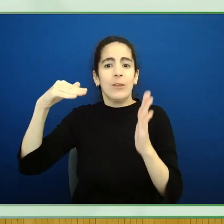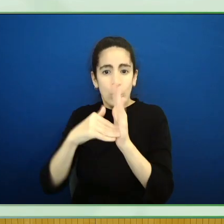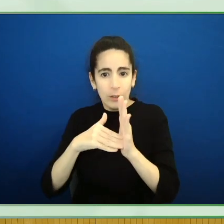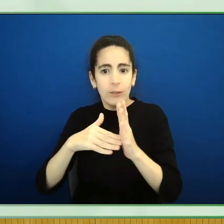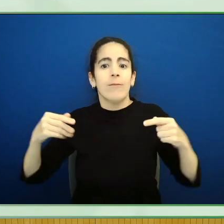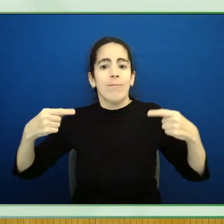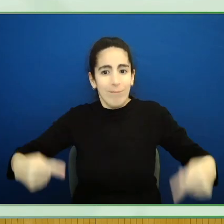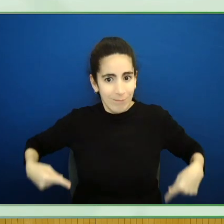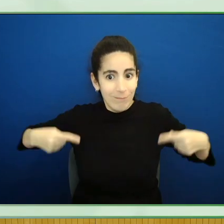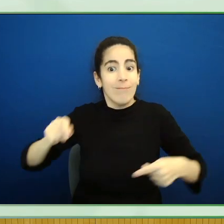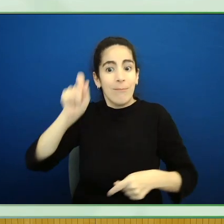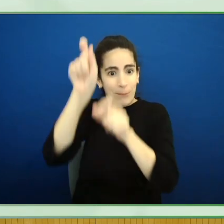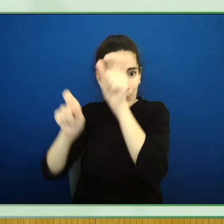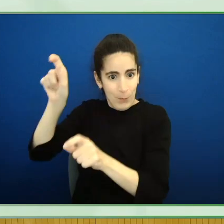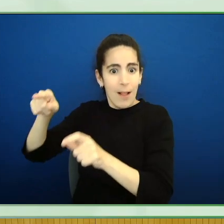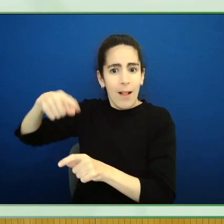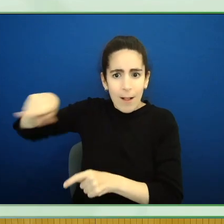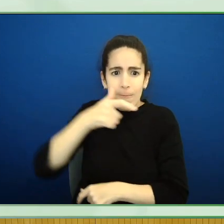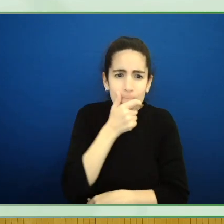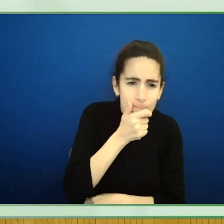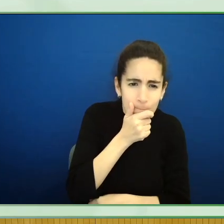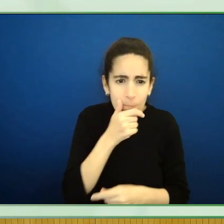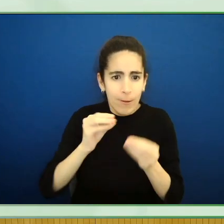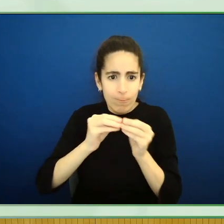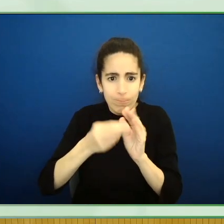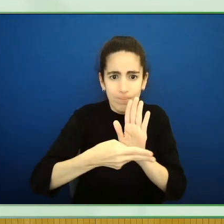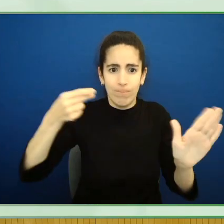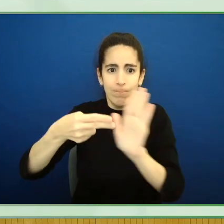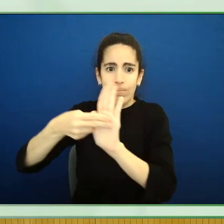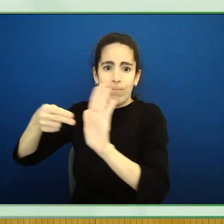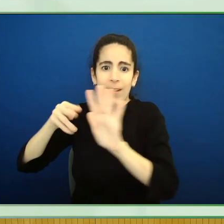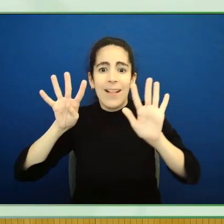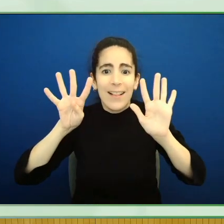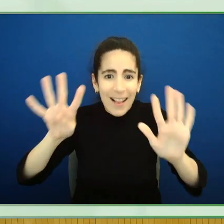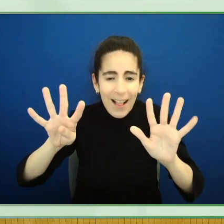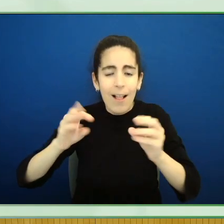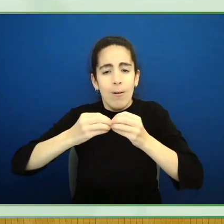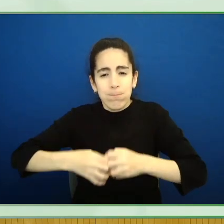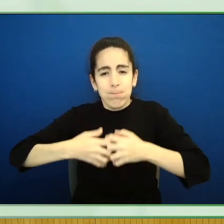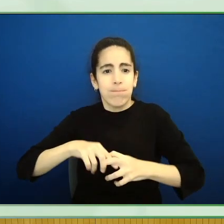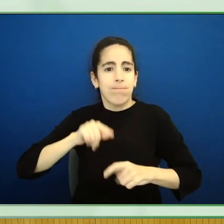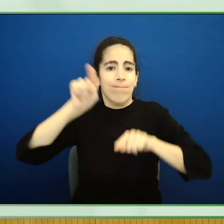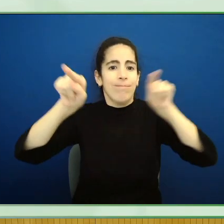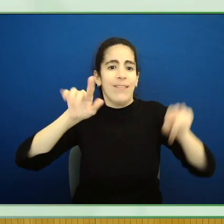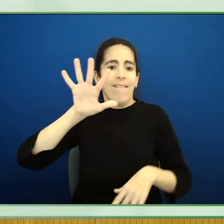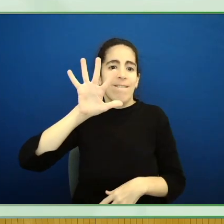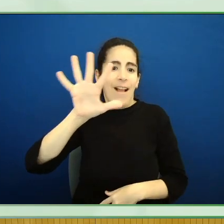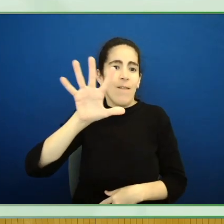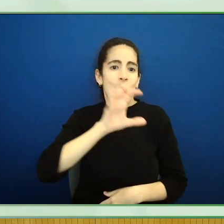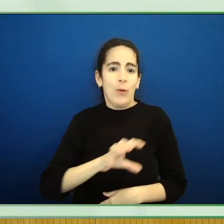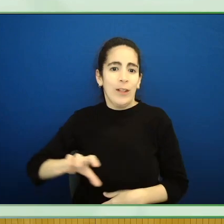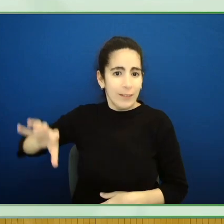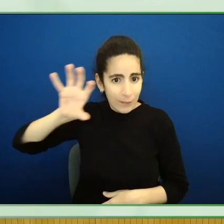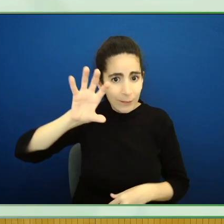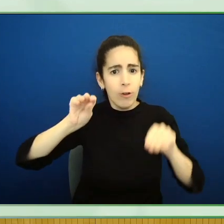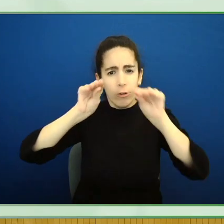for-profit, and government systems. So I'm not saying that to show off, but I have some kind of off-the-wall opinions, and I just want to say that they're not